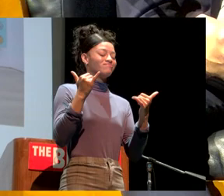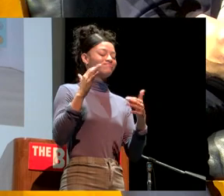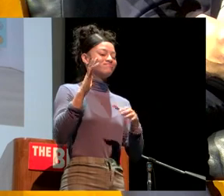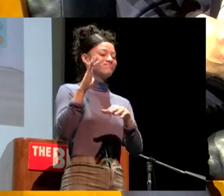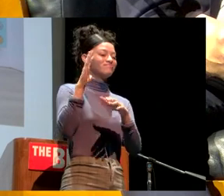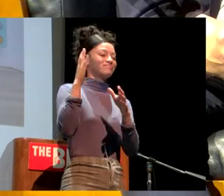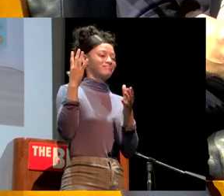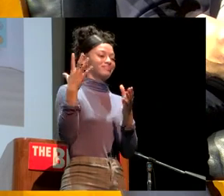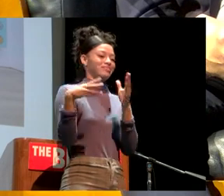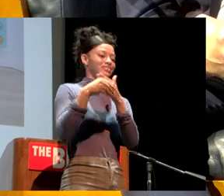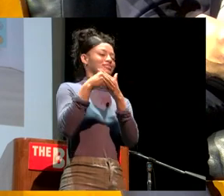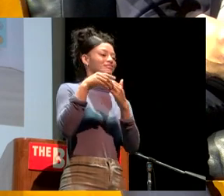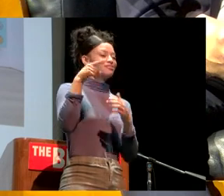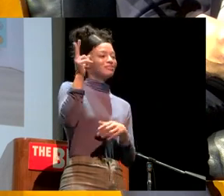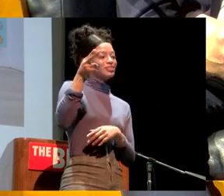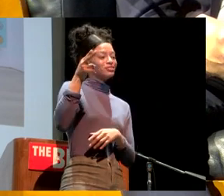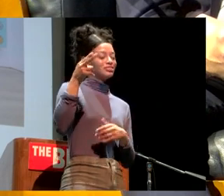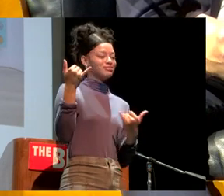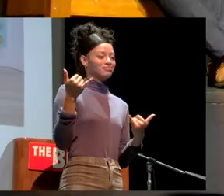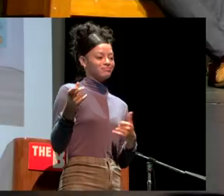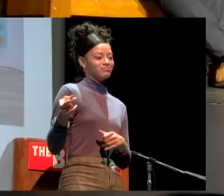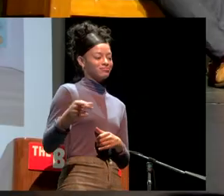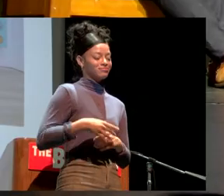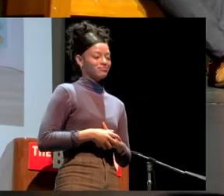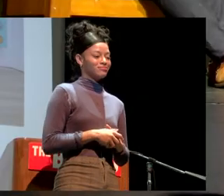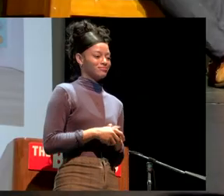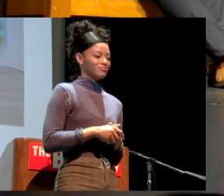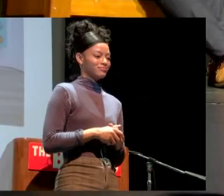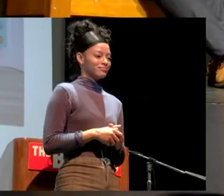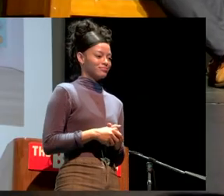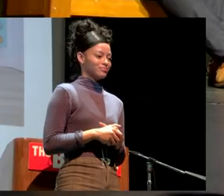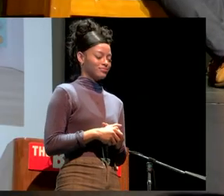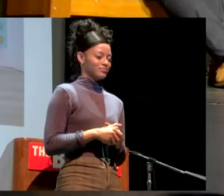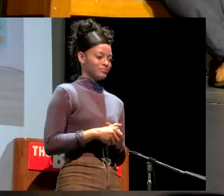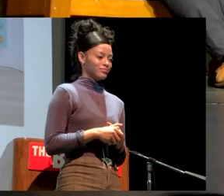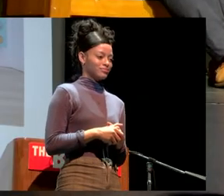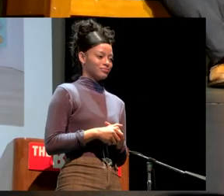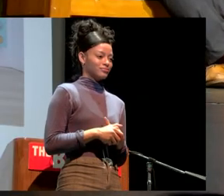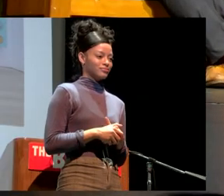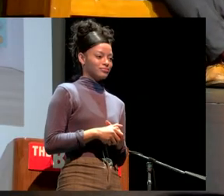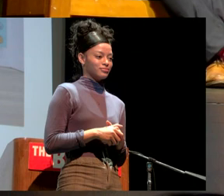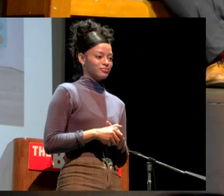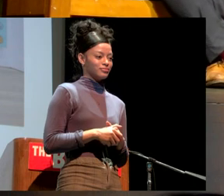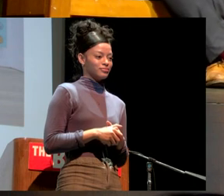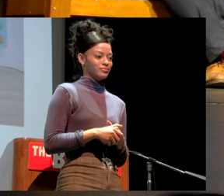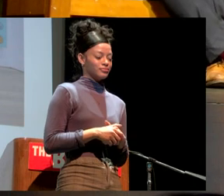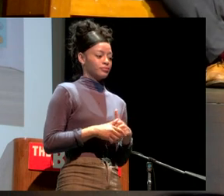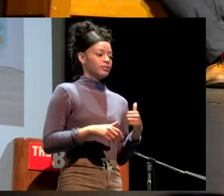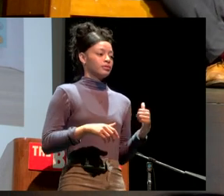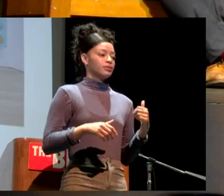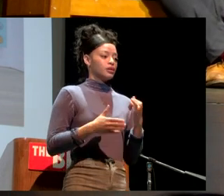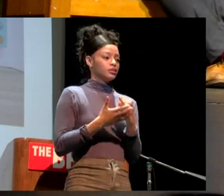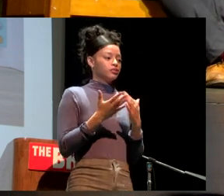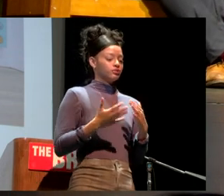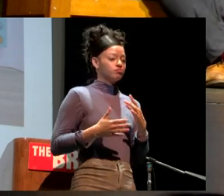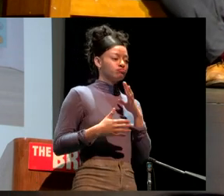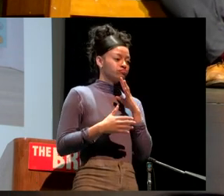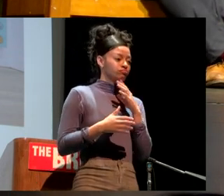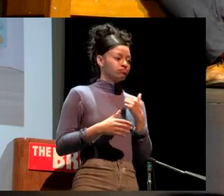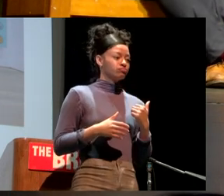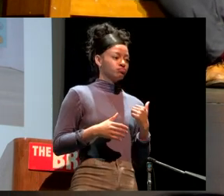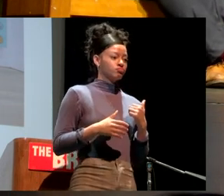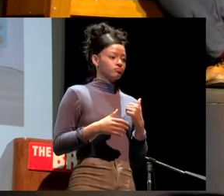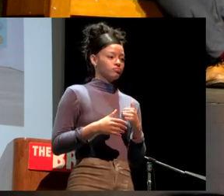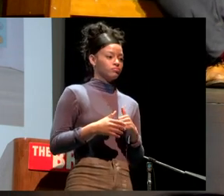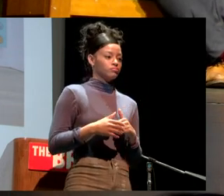from now. Like, it's very important. That's it. Just pumping his inner standing position is really high, right? That's